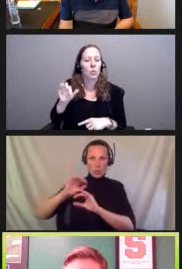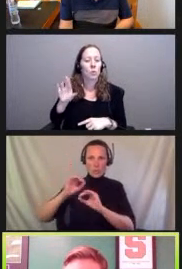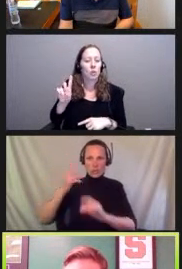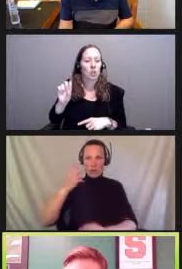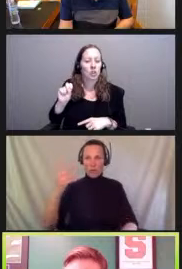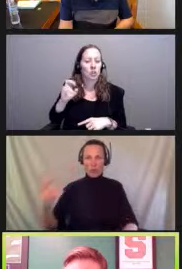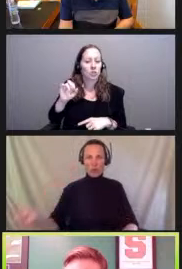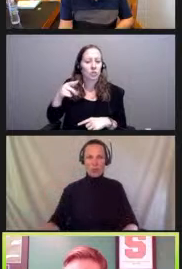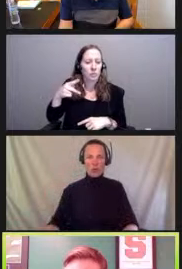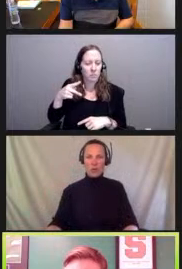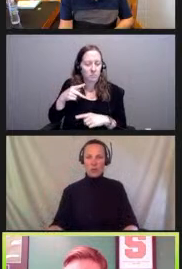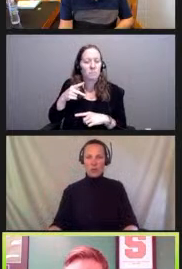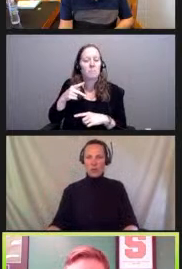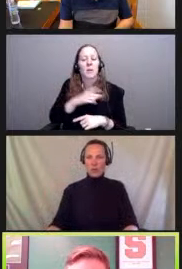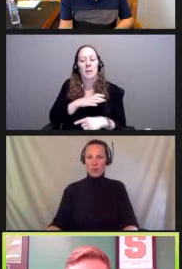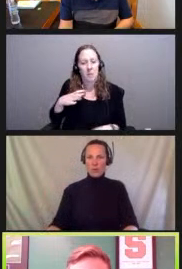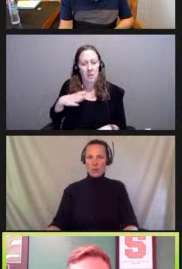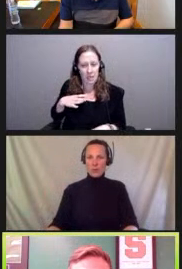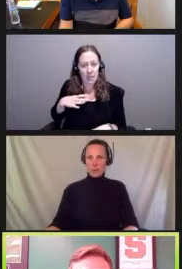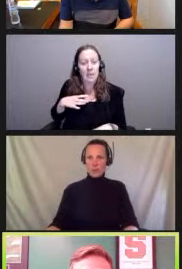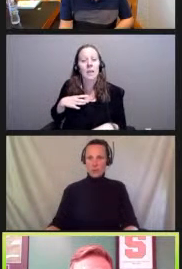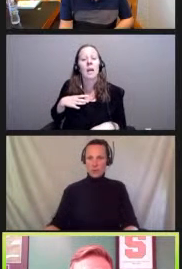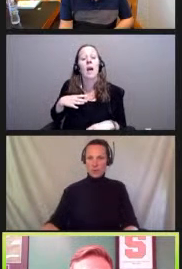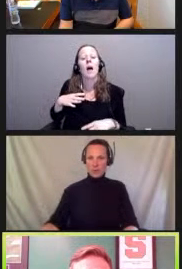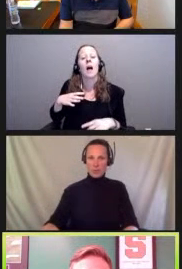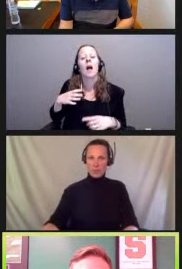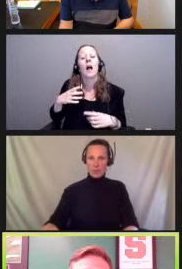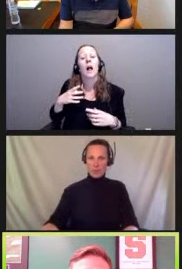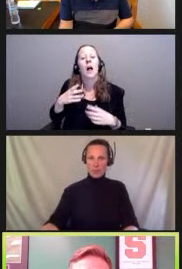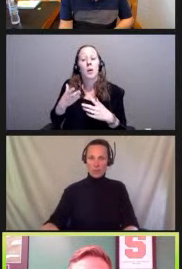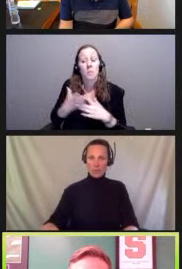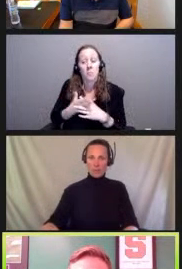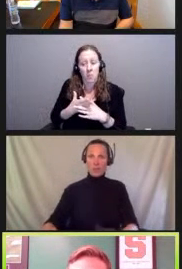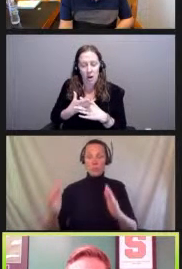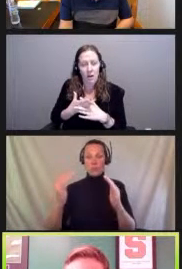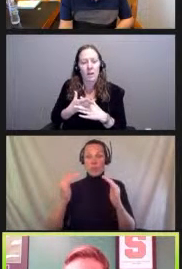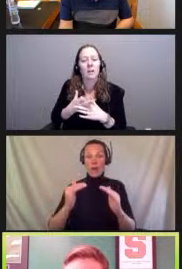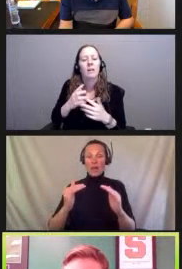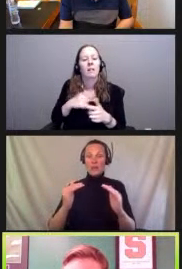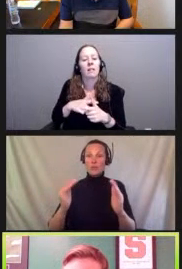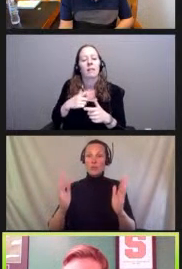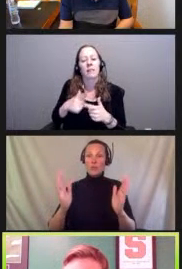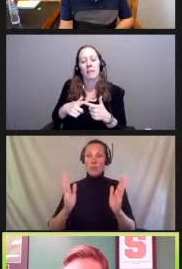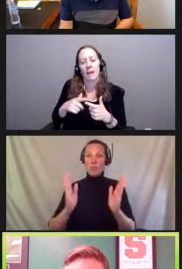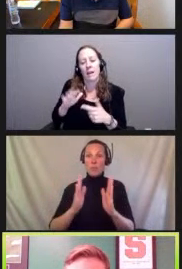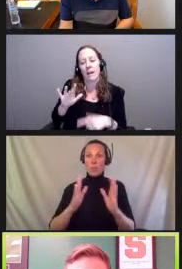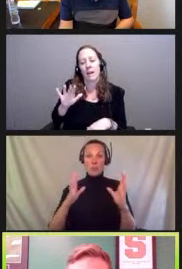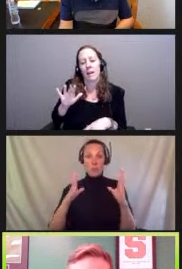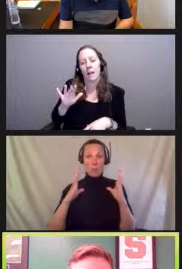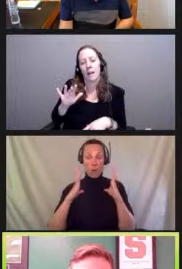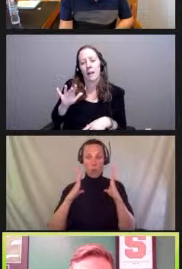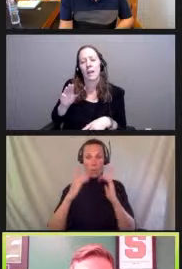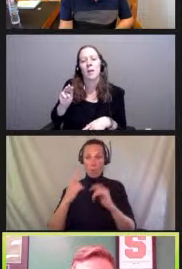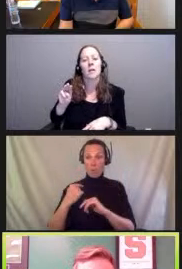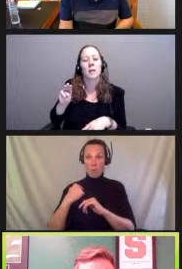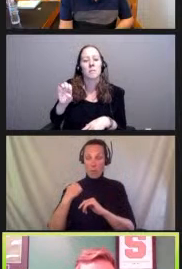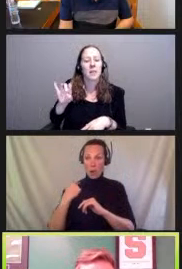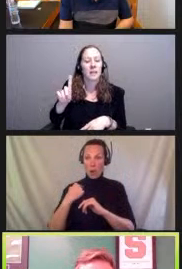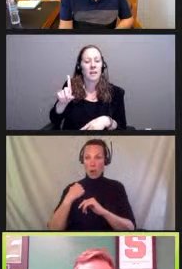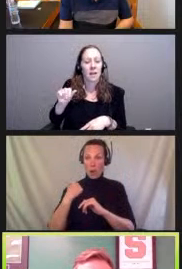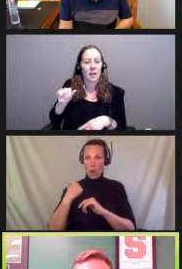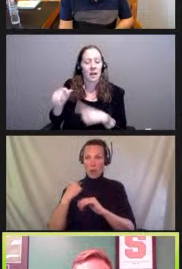And then we'll move into, we'll have a bit of a break before Keena Leclerc moderates questions from the